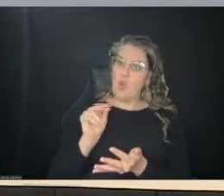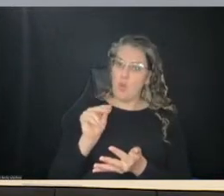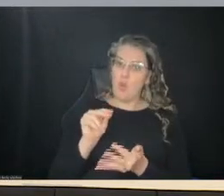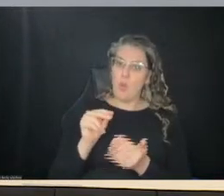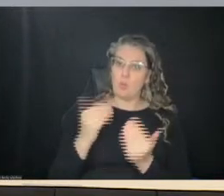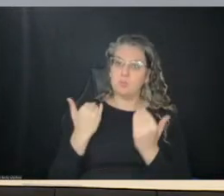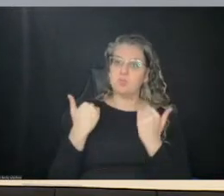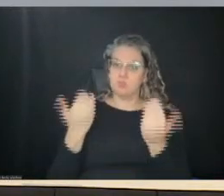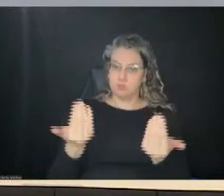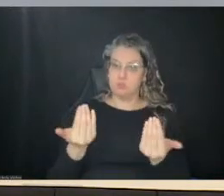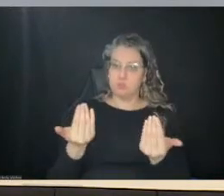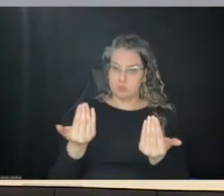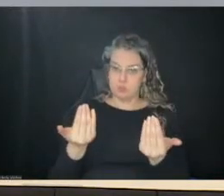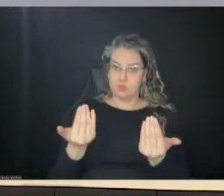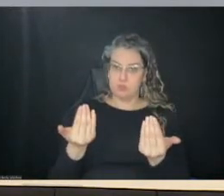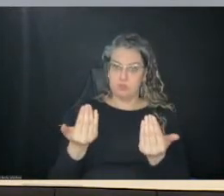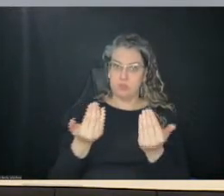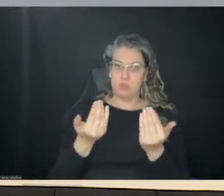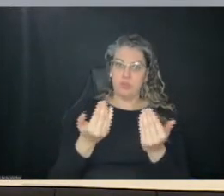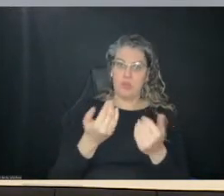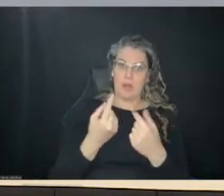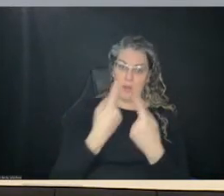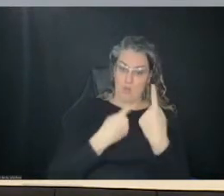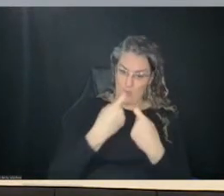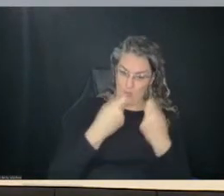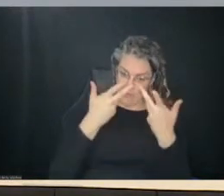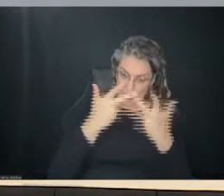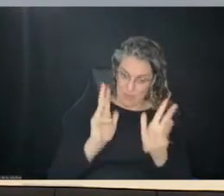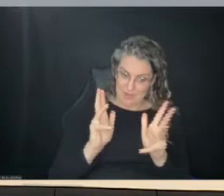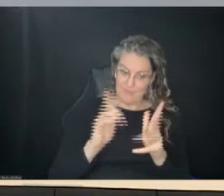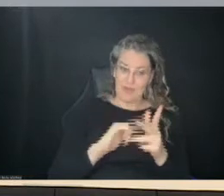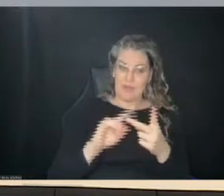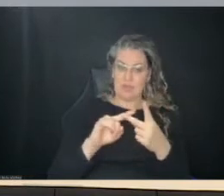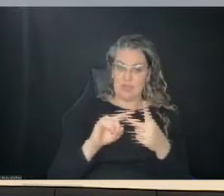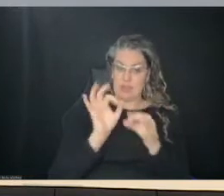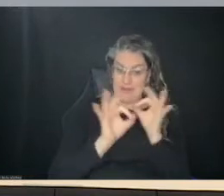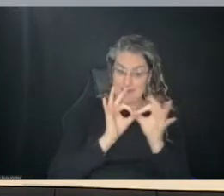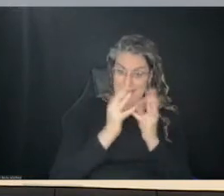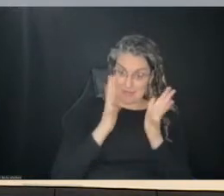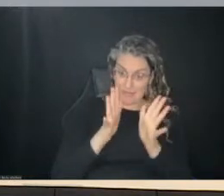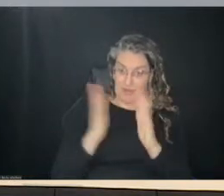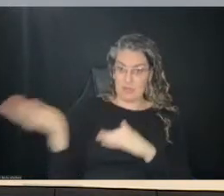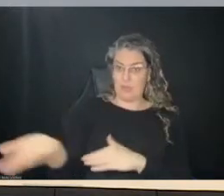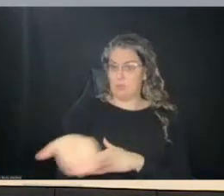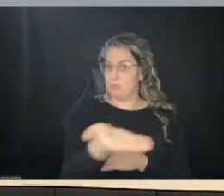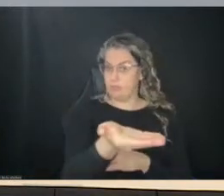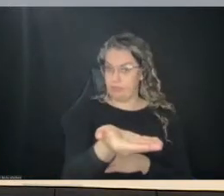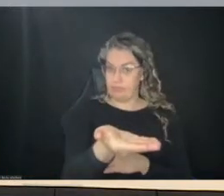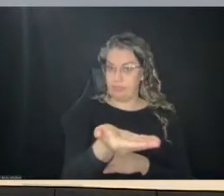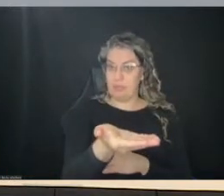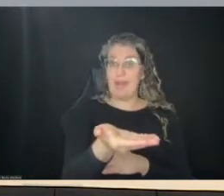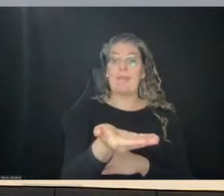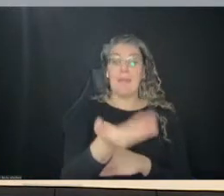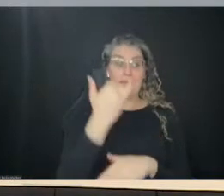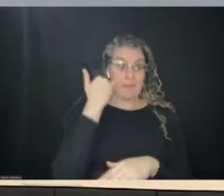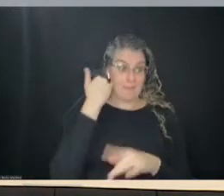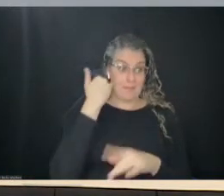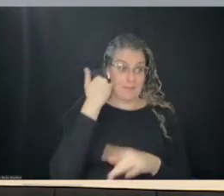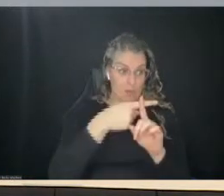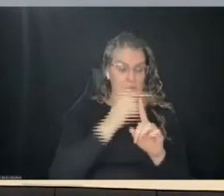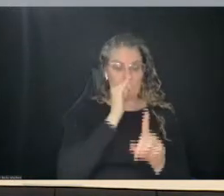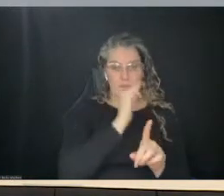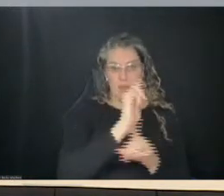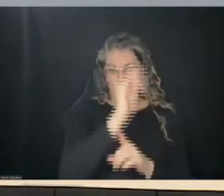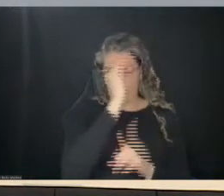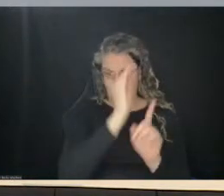road. Okay, perfect. Thanks for clearing that up. And there has been a lot of confusion. You addressed this a little bit in the briefing today with the